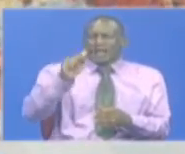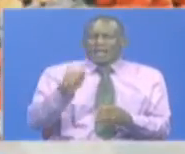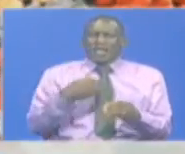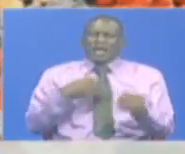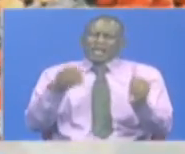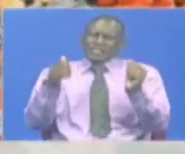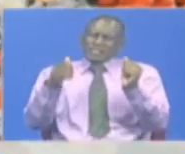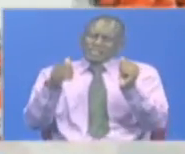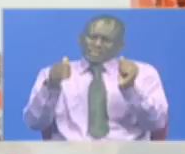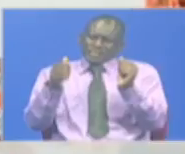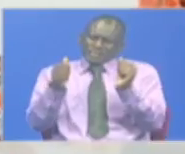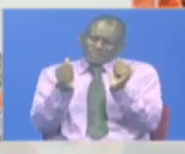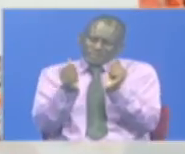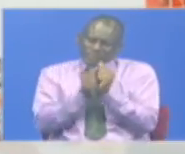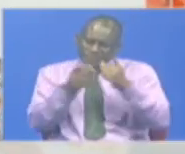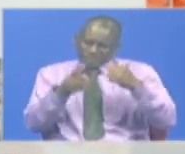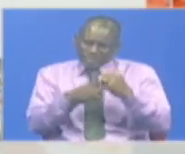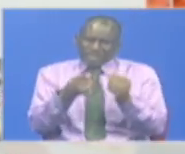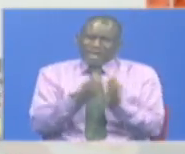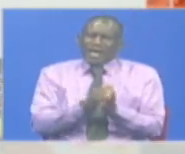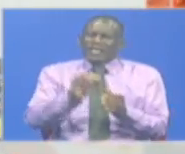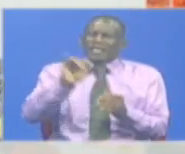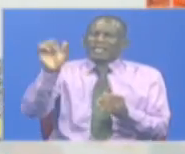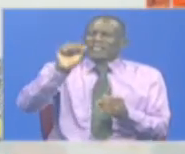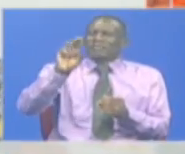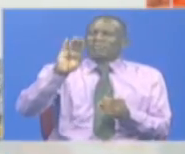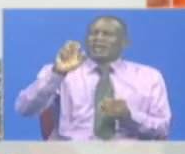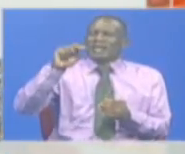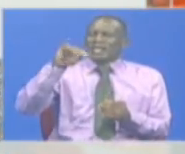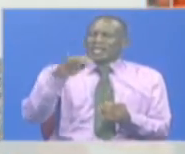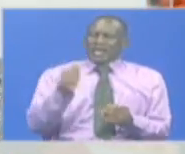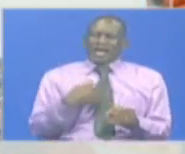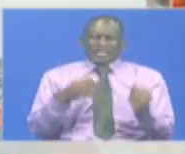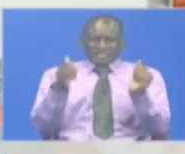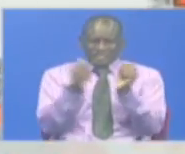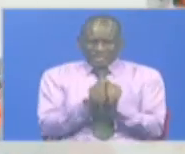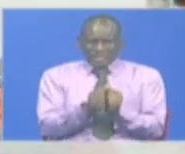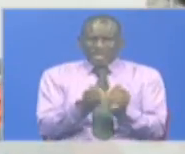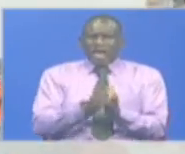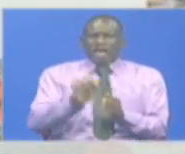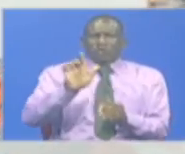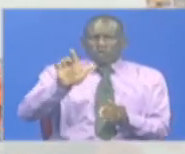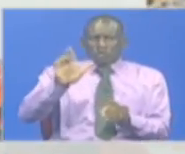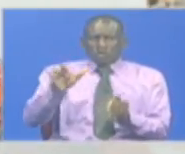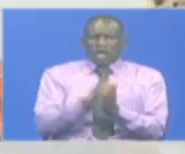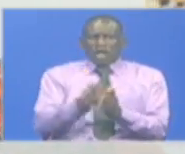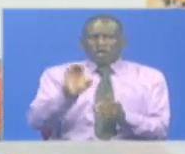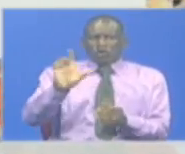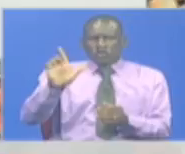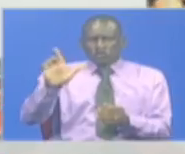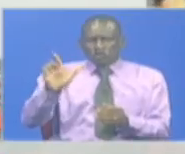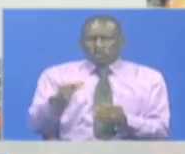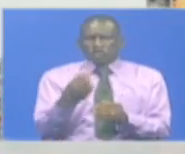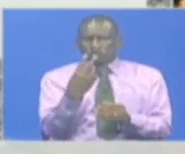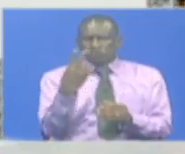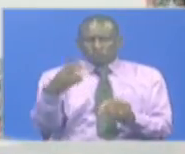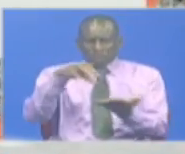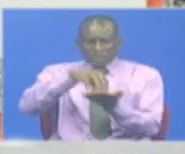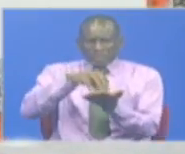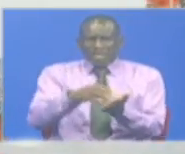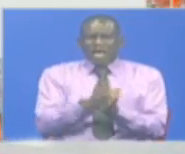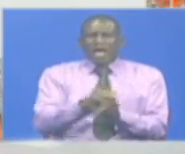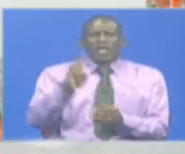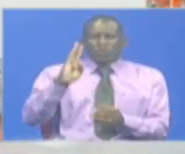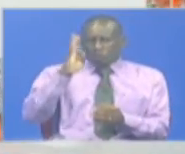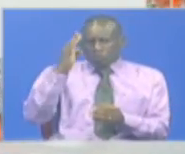cases respectively, Lungalunga and Loitoktok registering 2 and 1 positive cases each. Wajir, on the Kenya-Somali